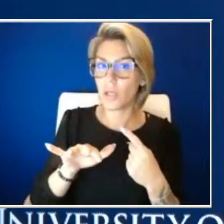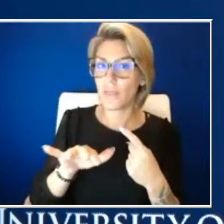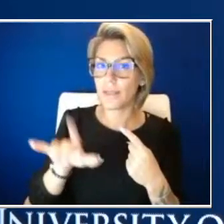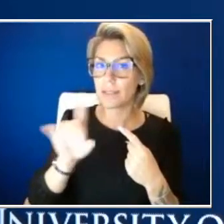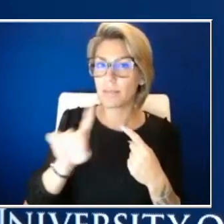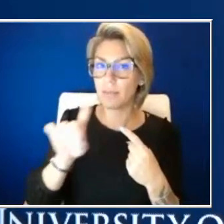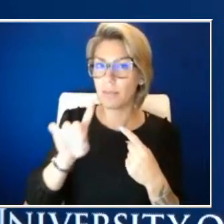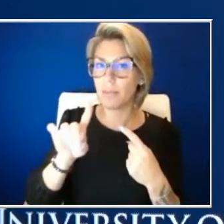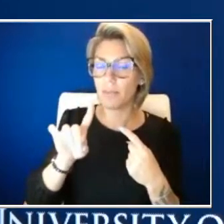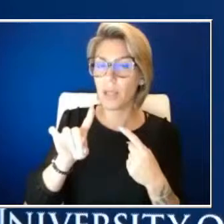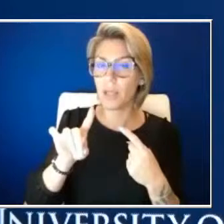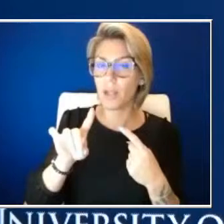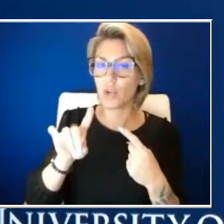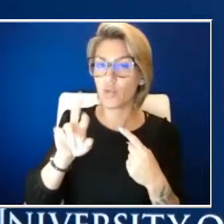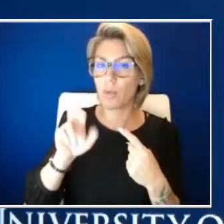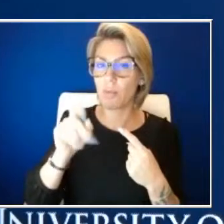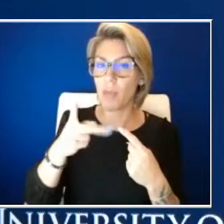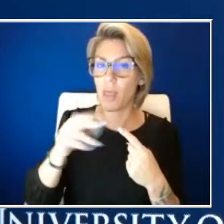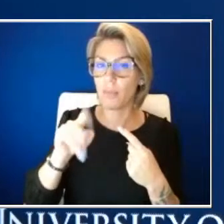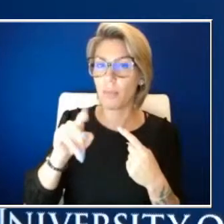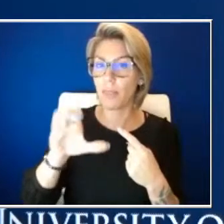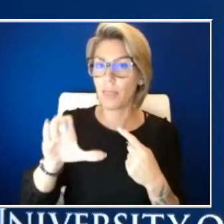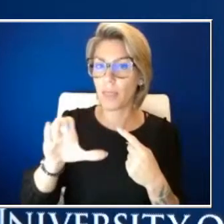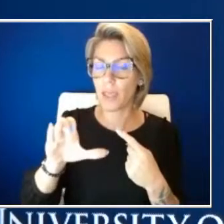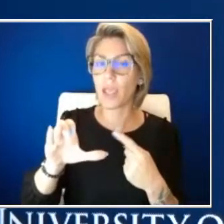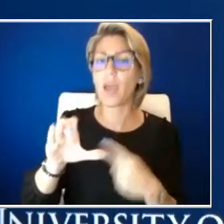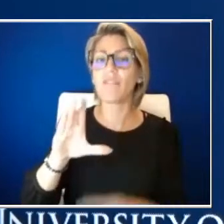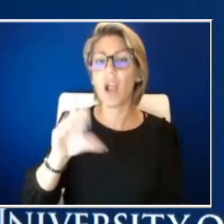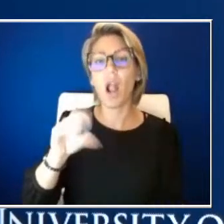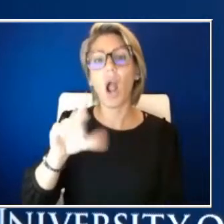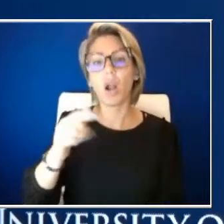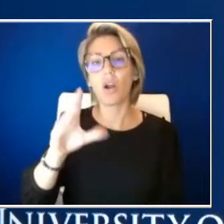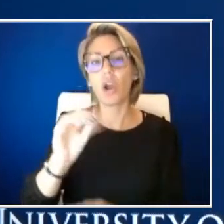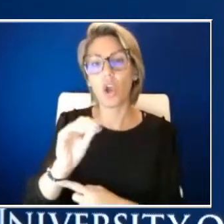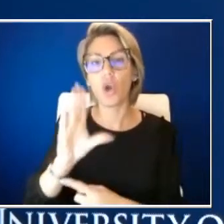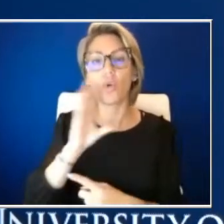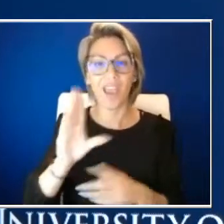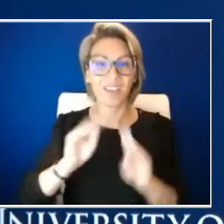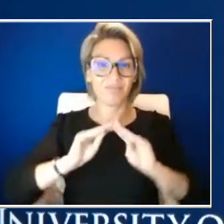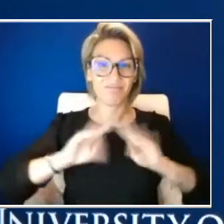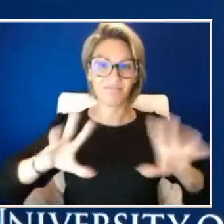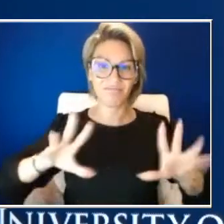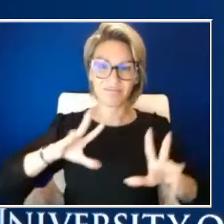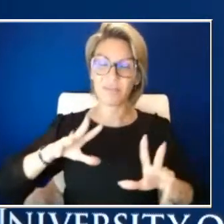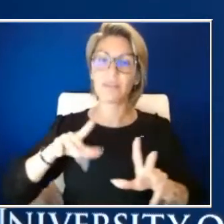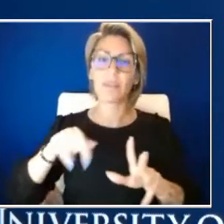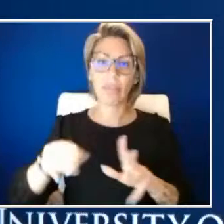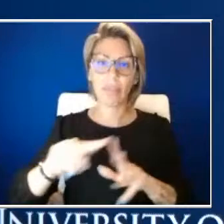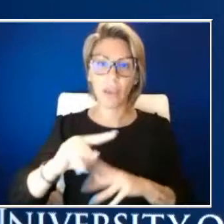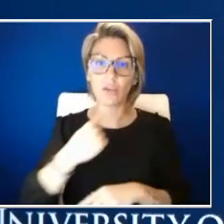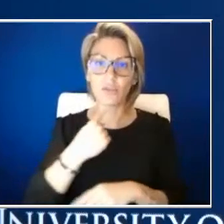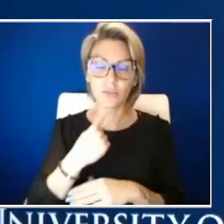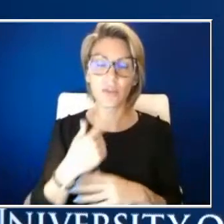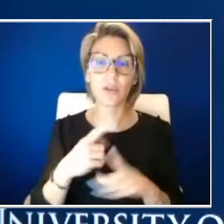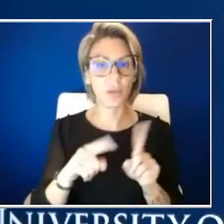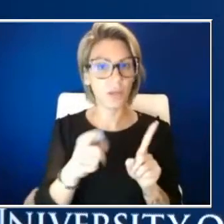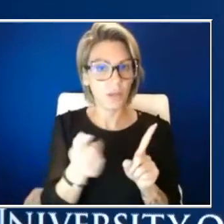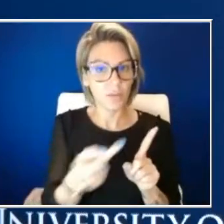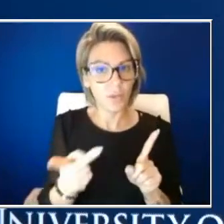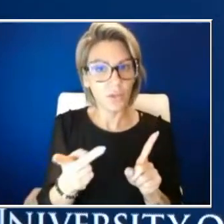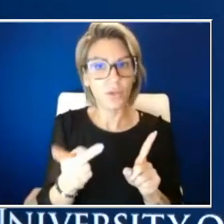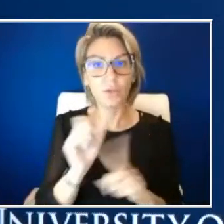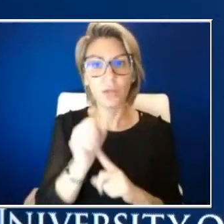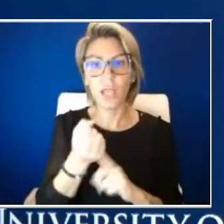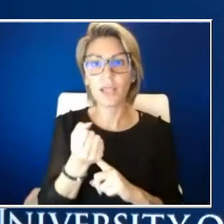to help reduce that outbreak that is going on there, which is so severe. But we know there have been a couple of cases outside